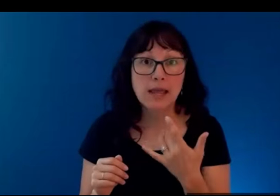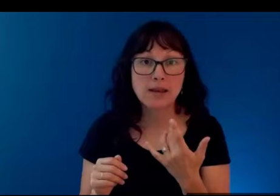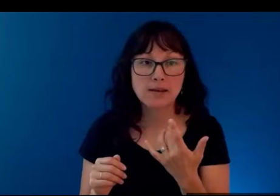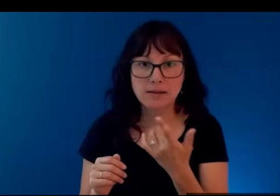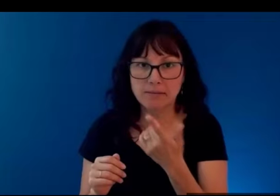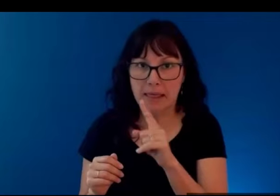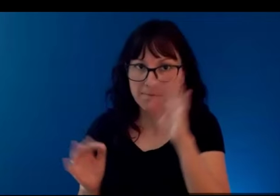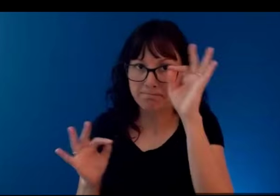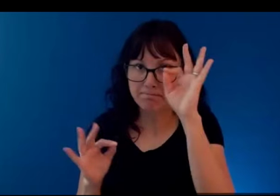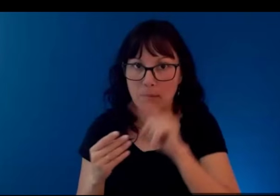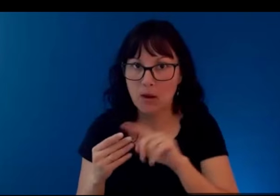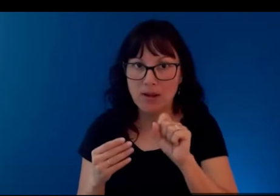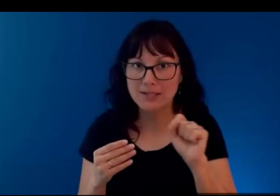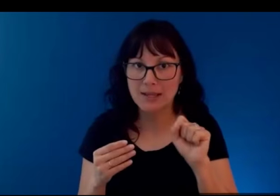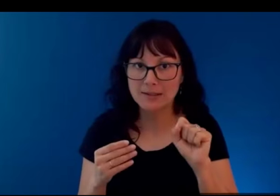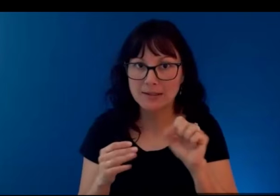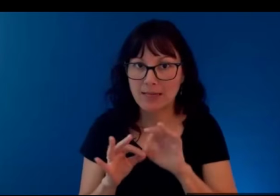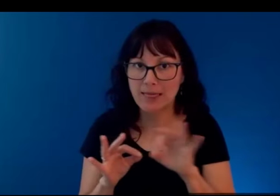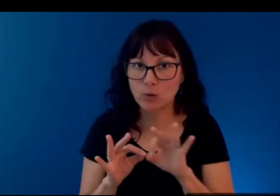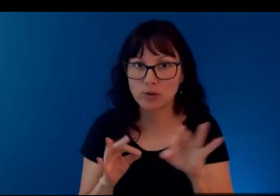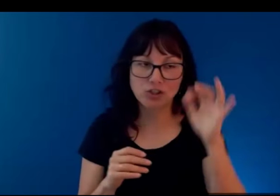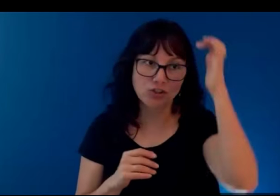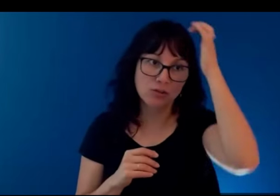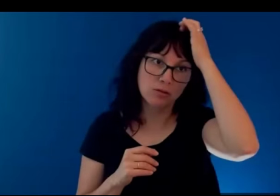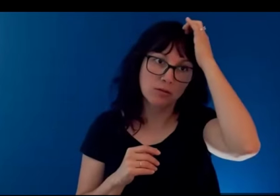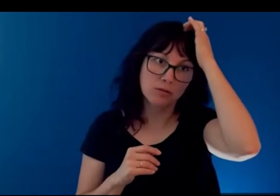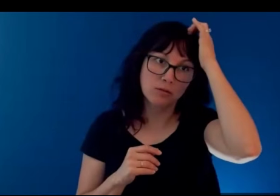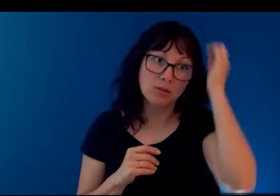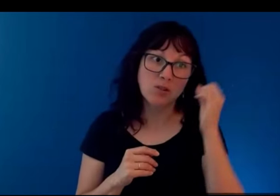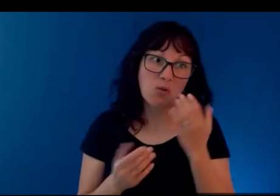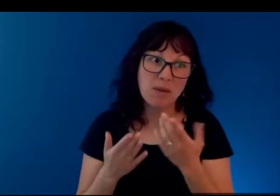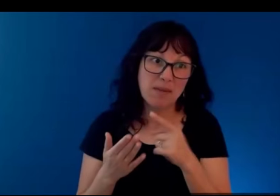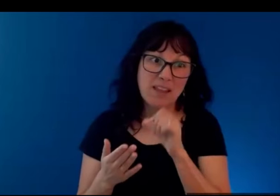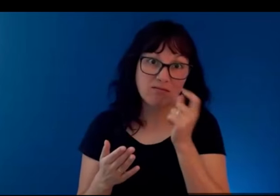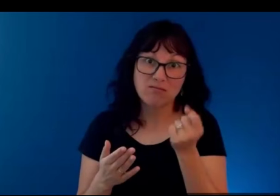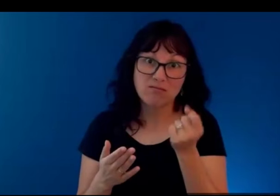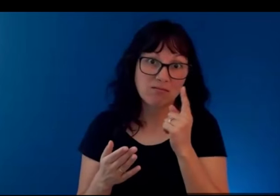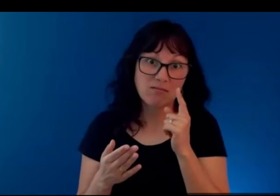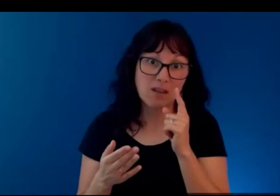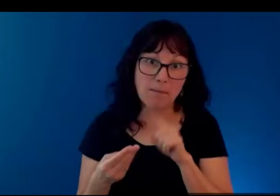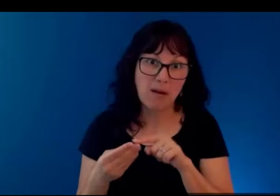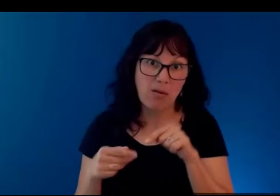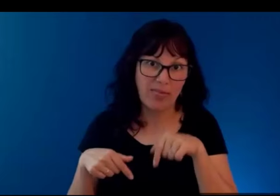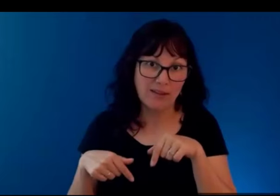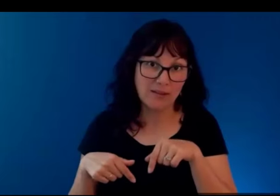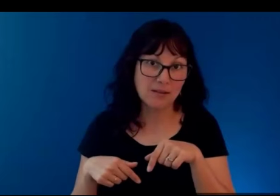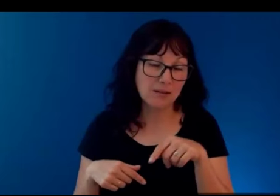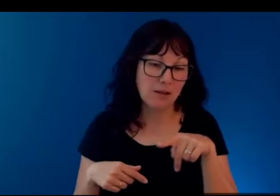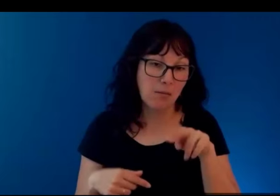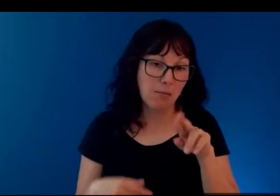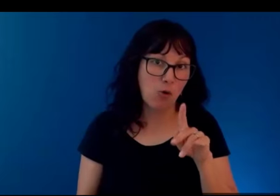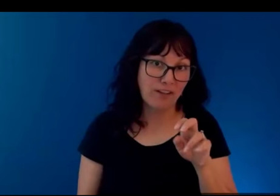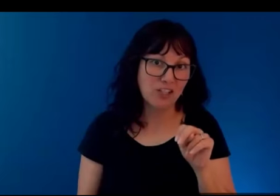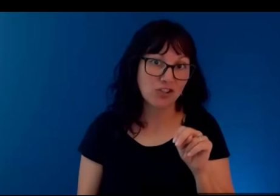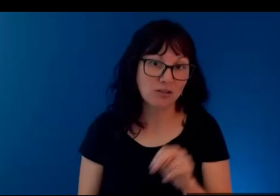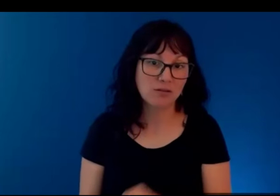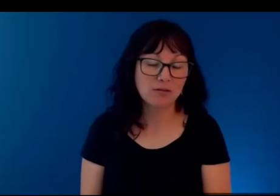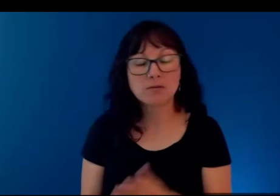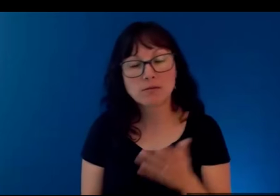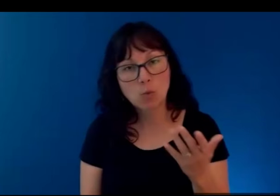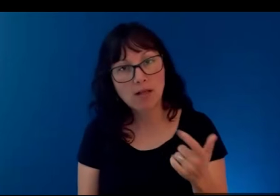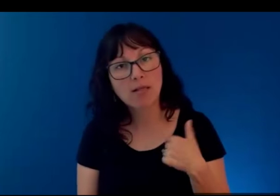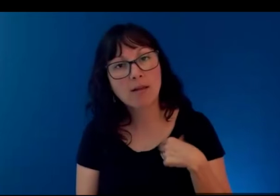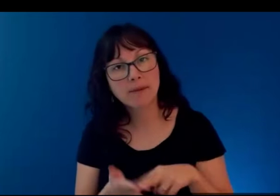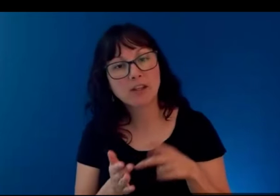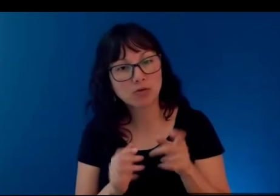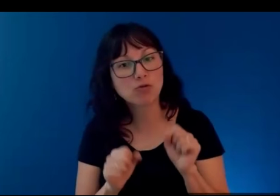versed in Social Security language, so they might not understand about this provision. Well, I mean,